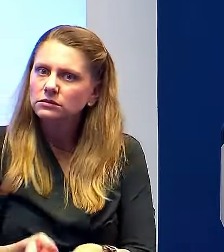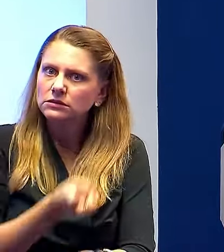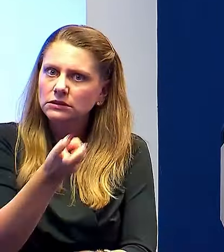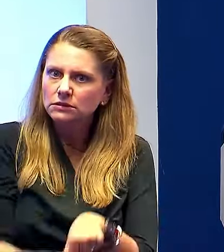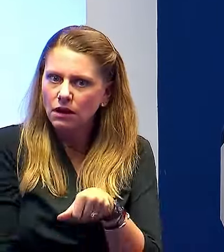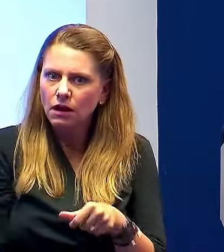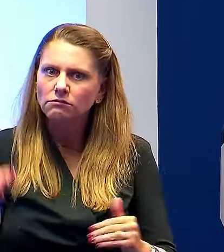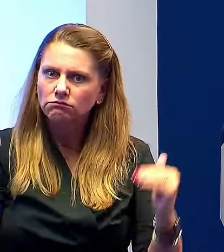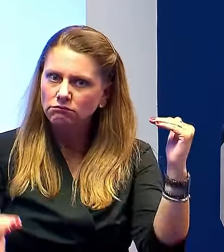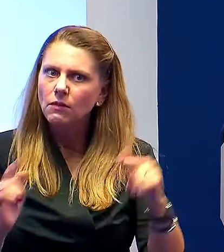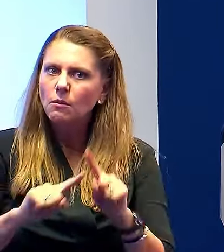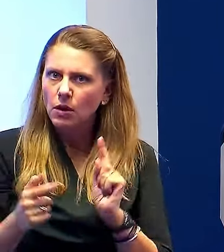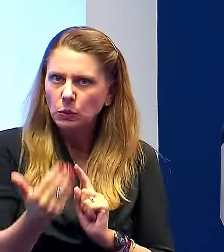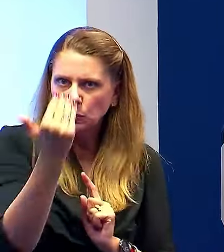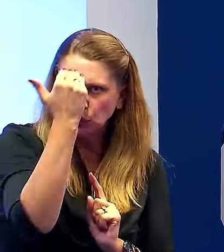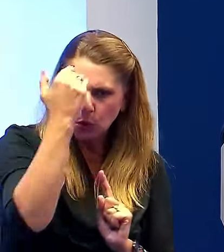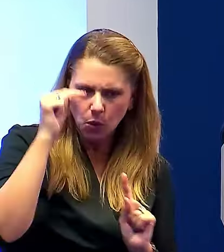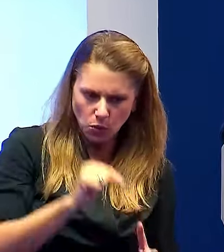the fruits of that commitment can bear.